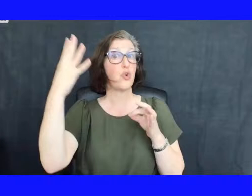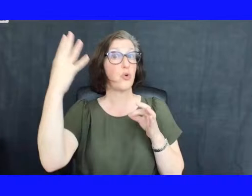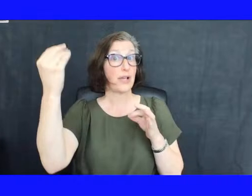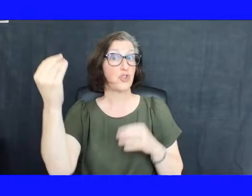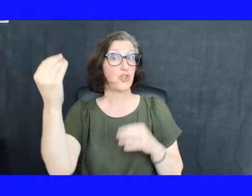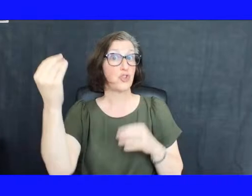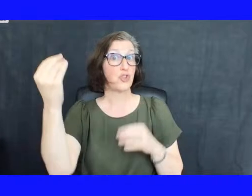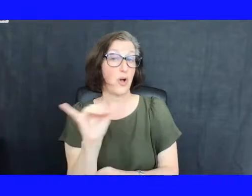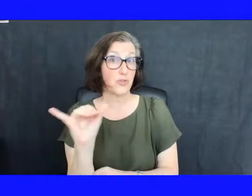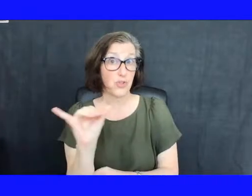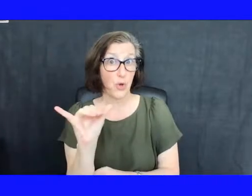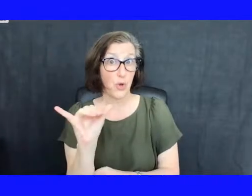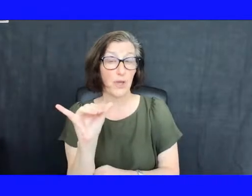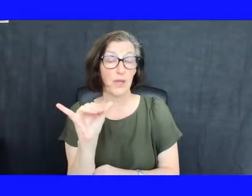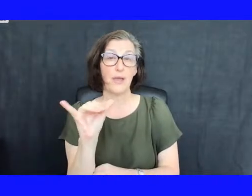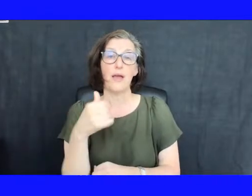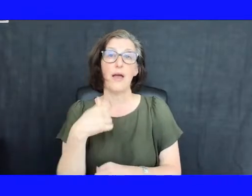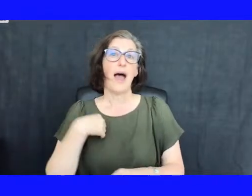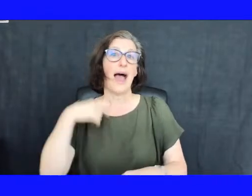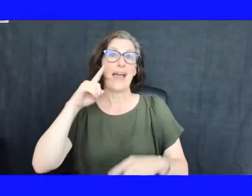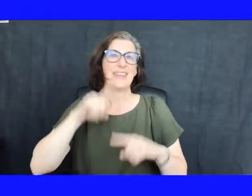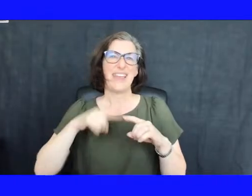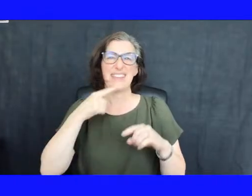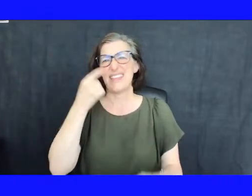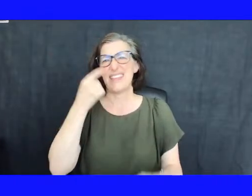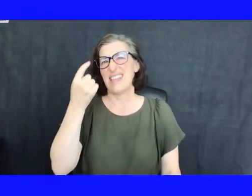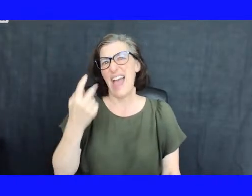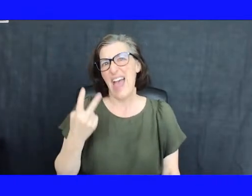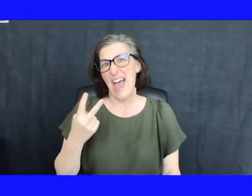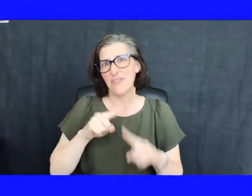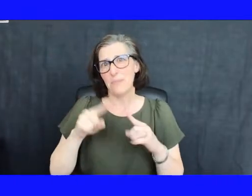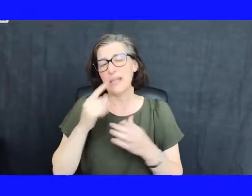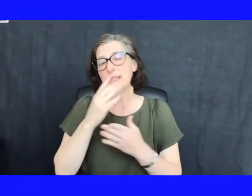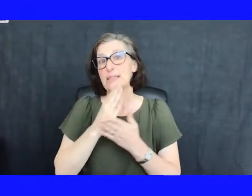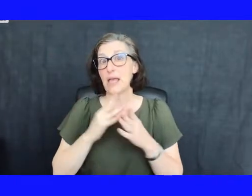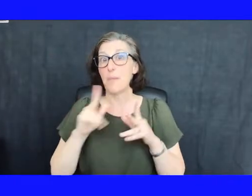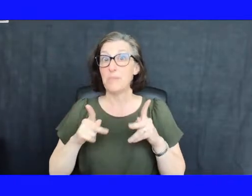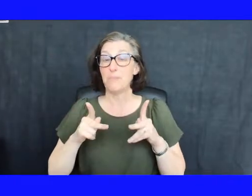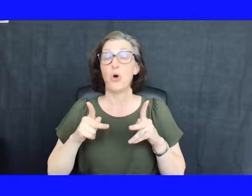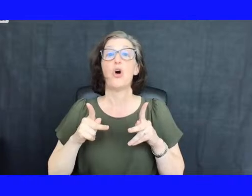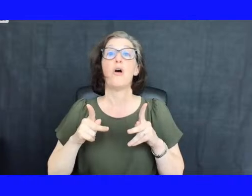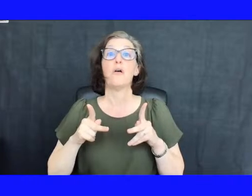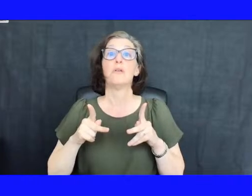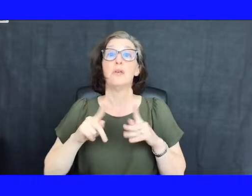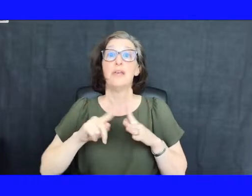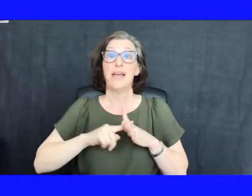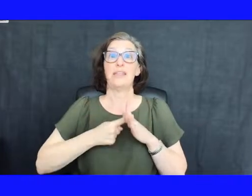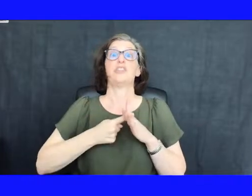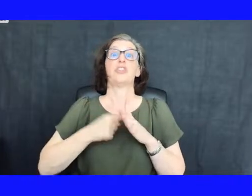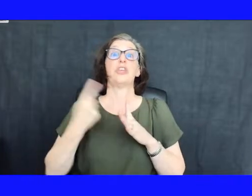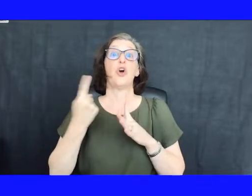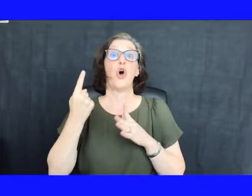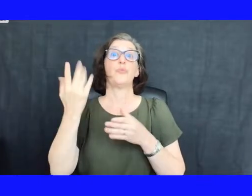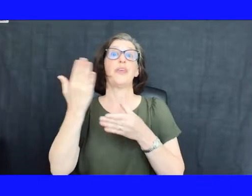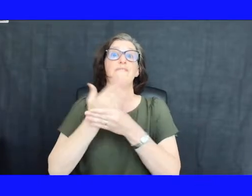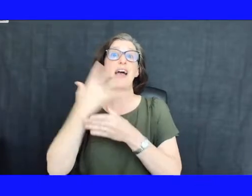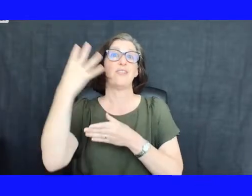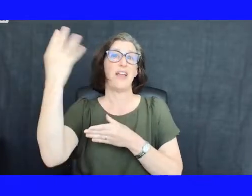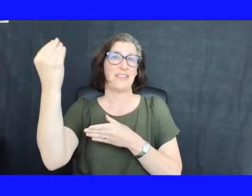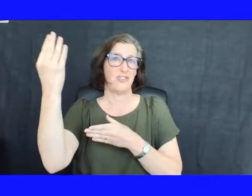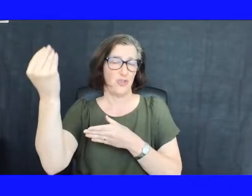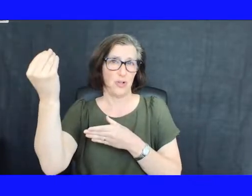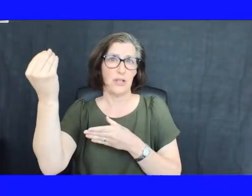externally. I see. And in terms of sort of the pending, I noticed there's